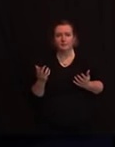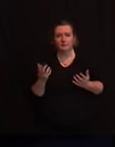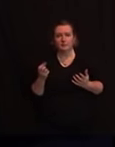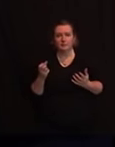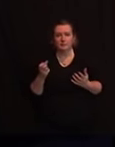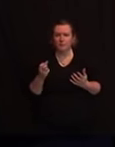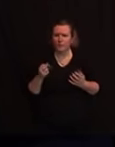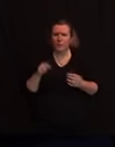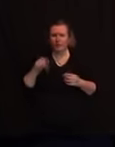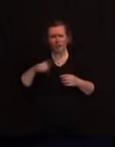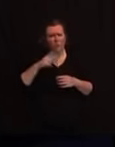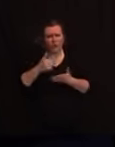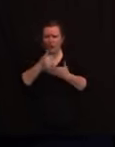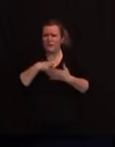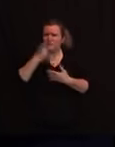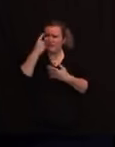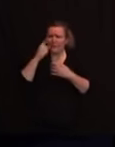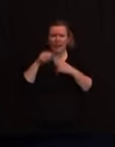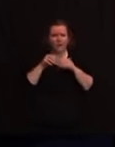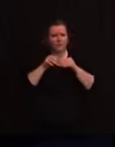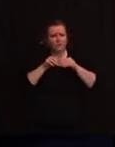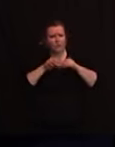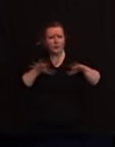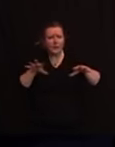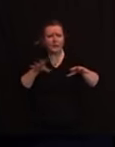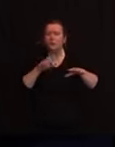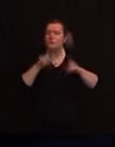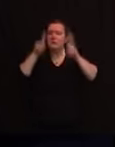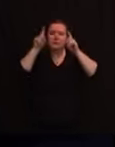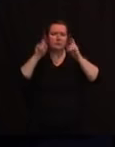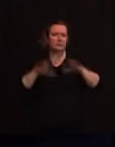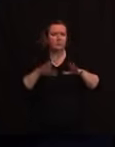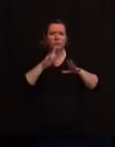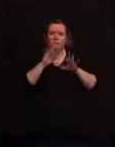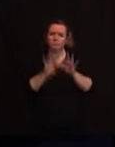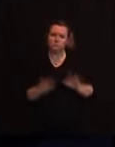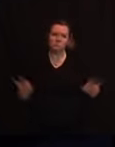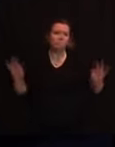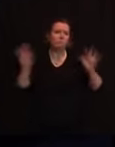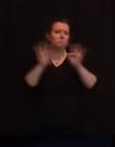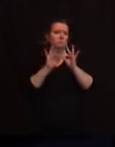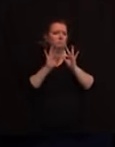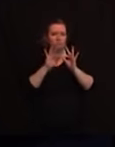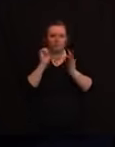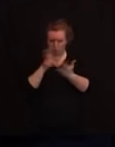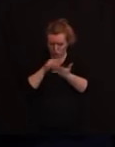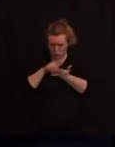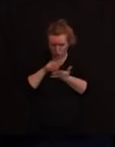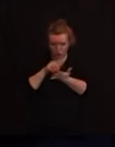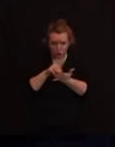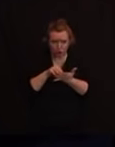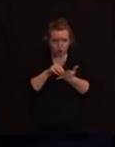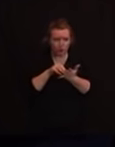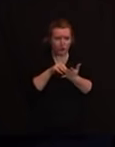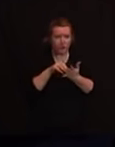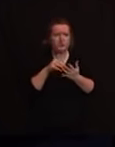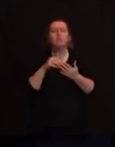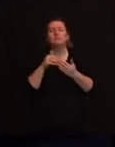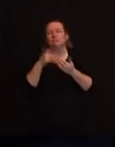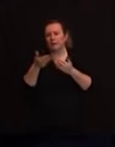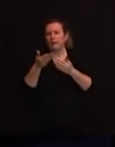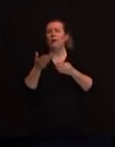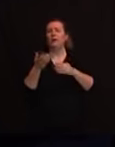the public health front, but it's critically important to understand how we're going to be able to move forward and get our economy up and running